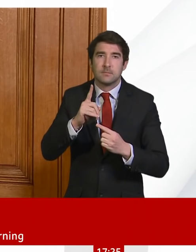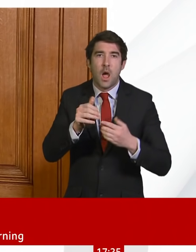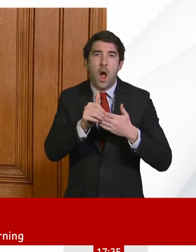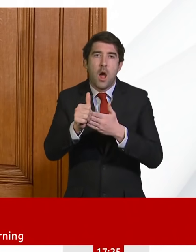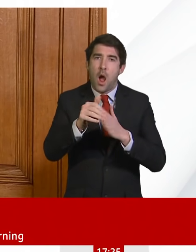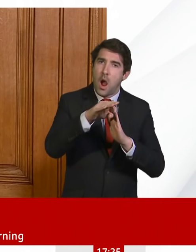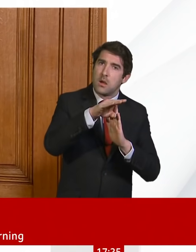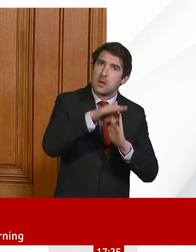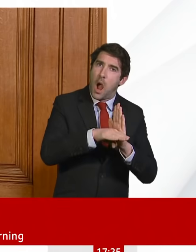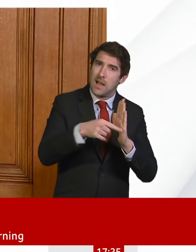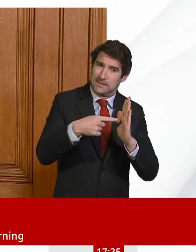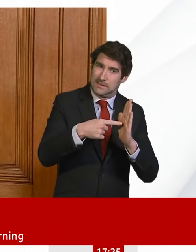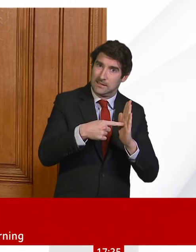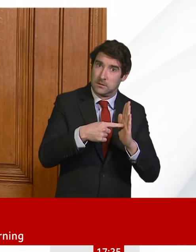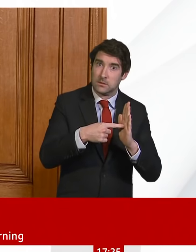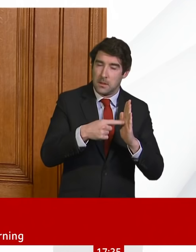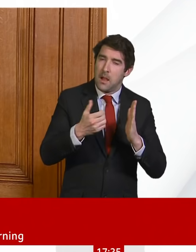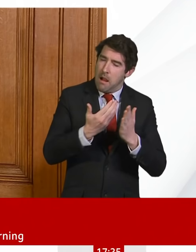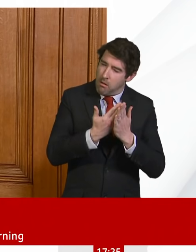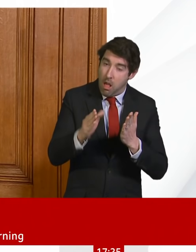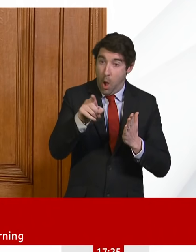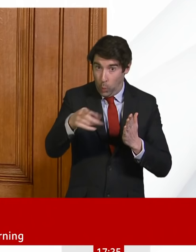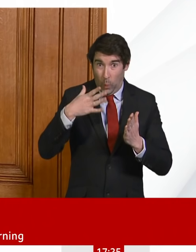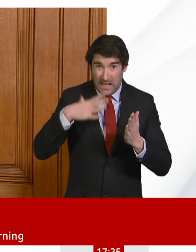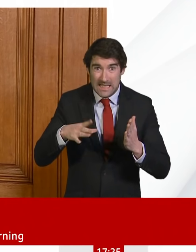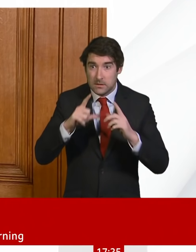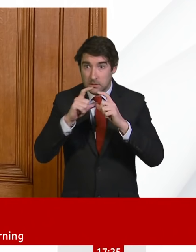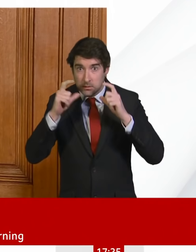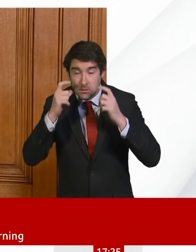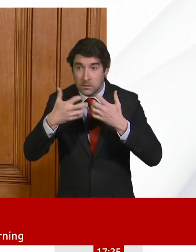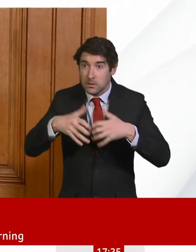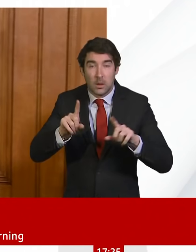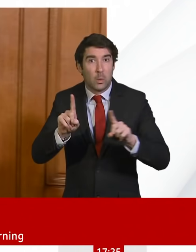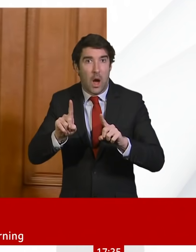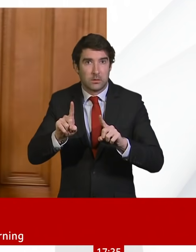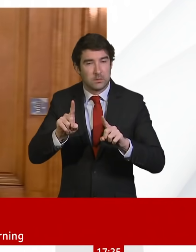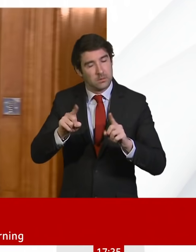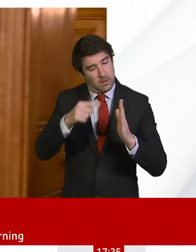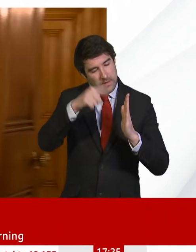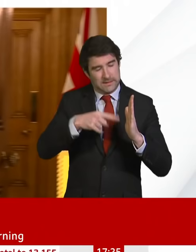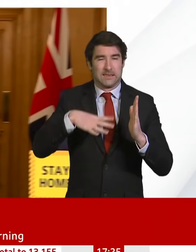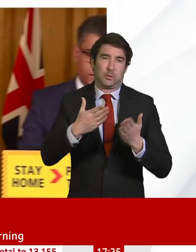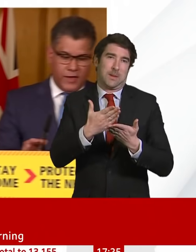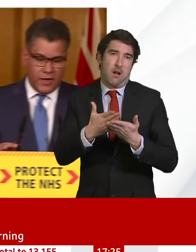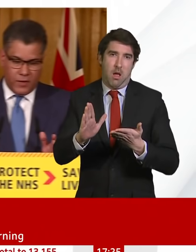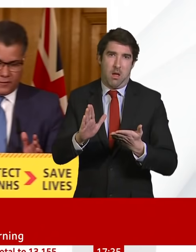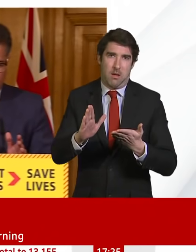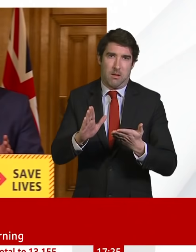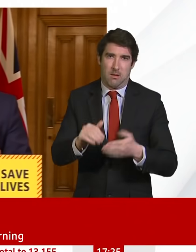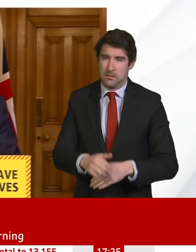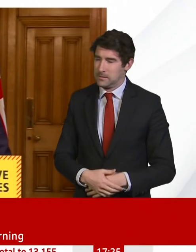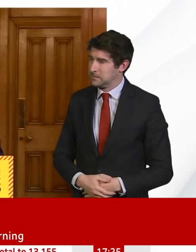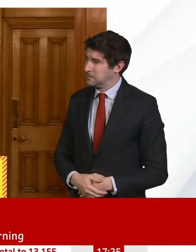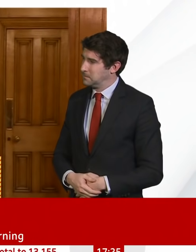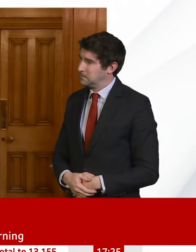they actually need to keep them safe in the circumstances they're in. Great. Well, thank you very much. I think that was our last question. Could I just end by